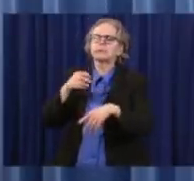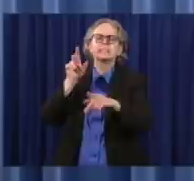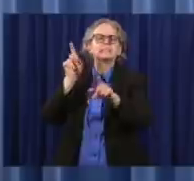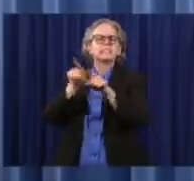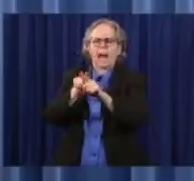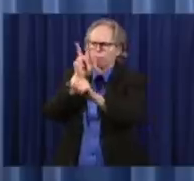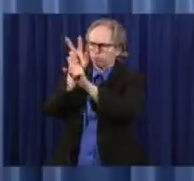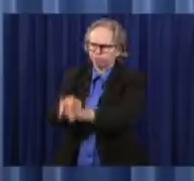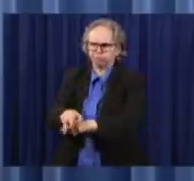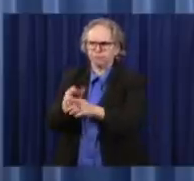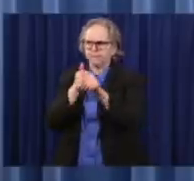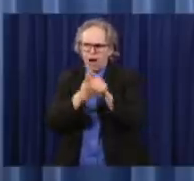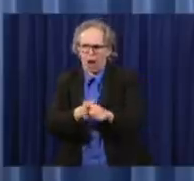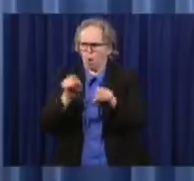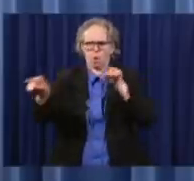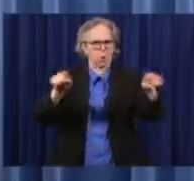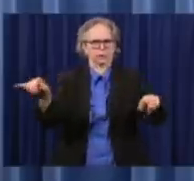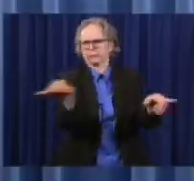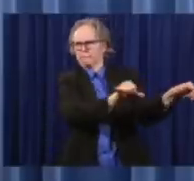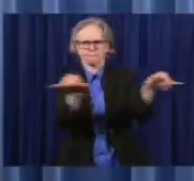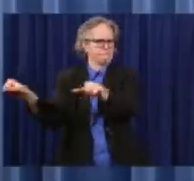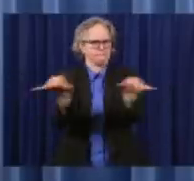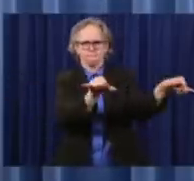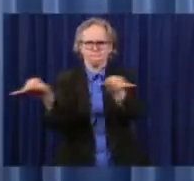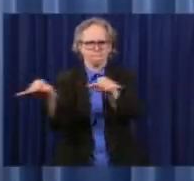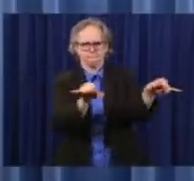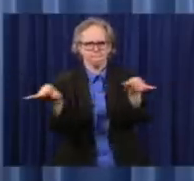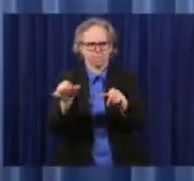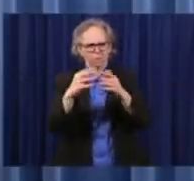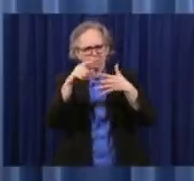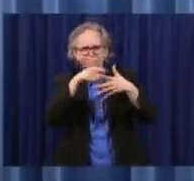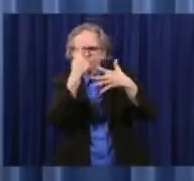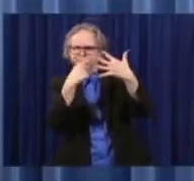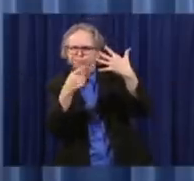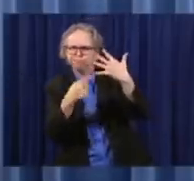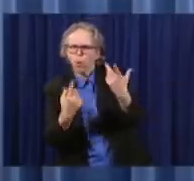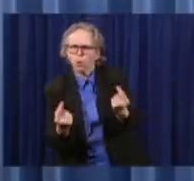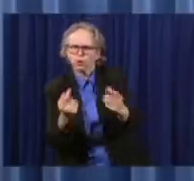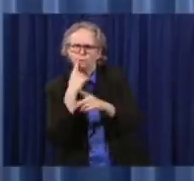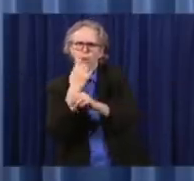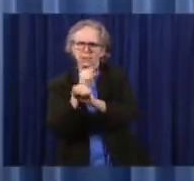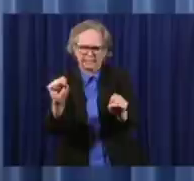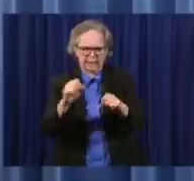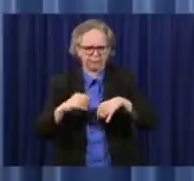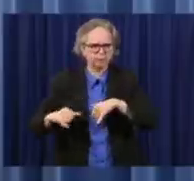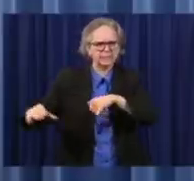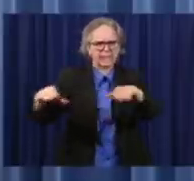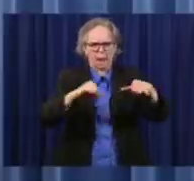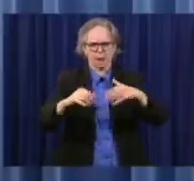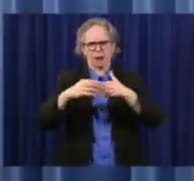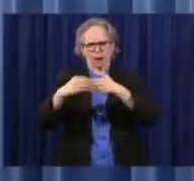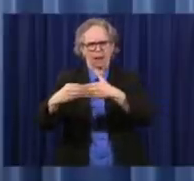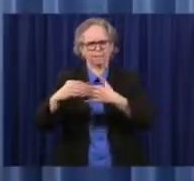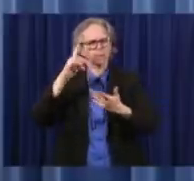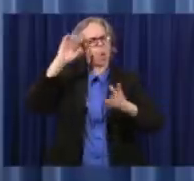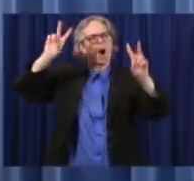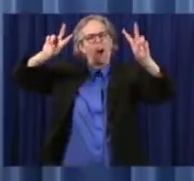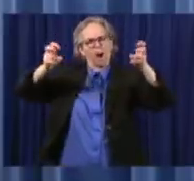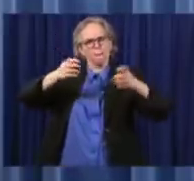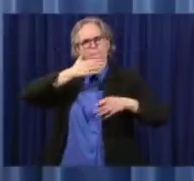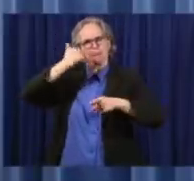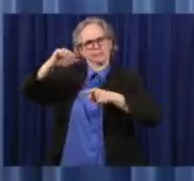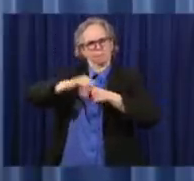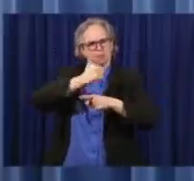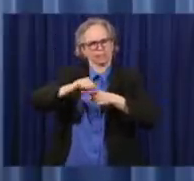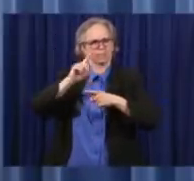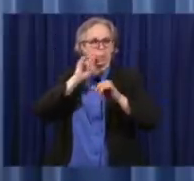And as everybody starts back, everybody will have these same guidelines, best practices, so that we can do